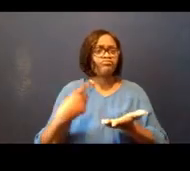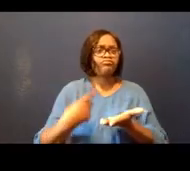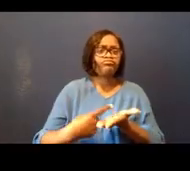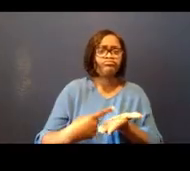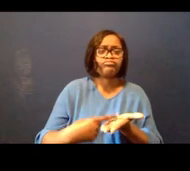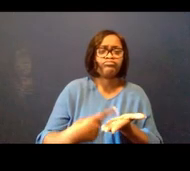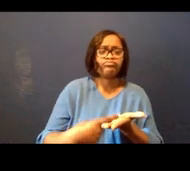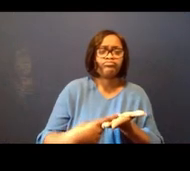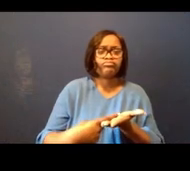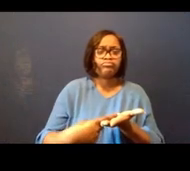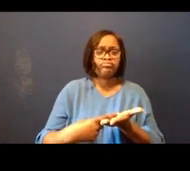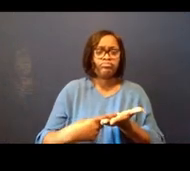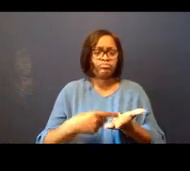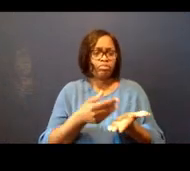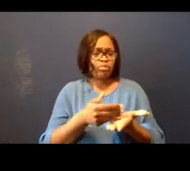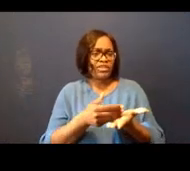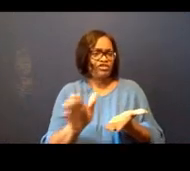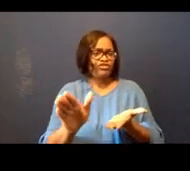Christ